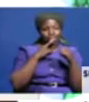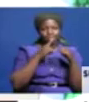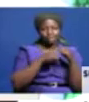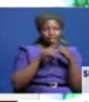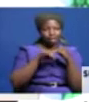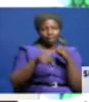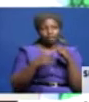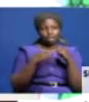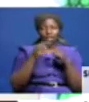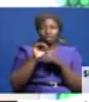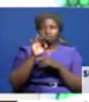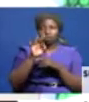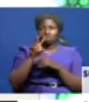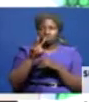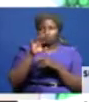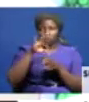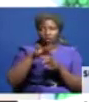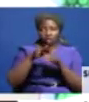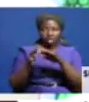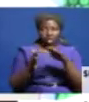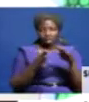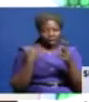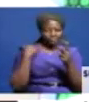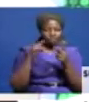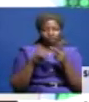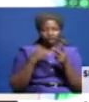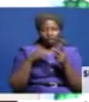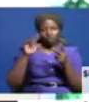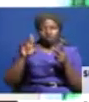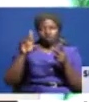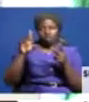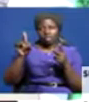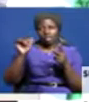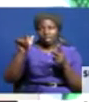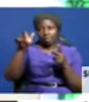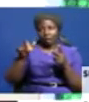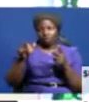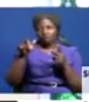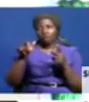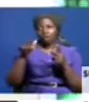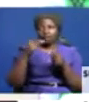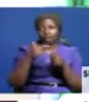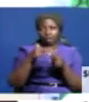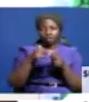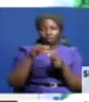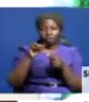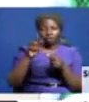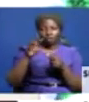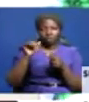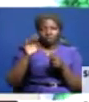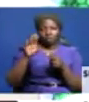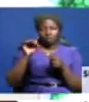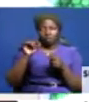66,032 votes, followed closely by his UDA challenger Mwambu Mabonga, coming second